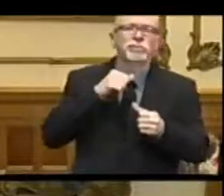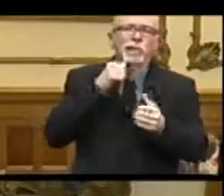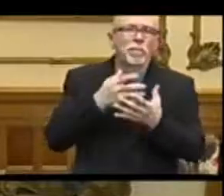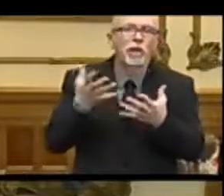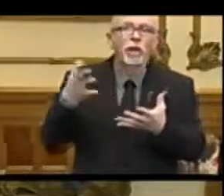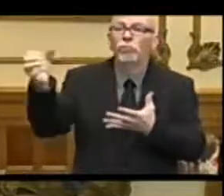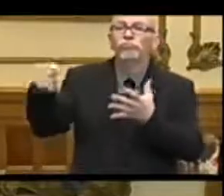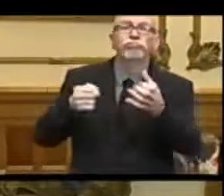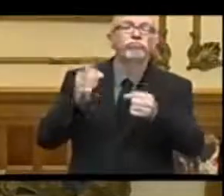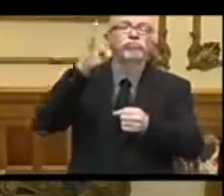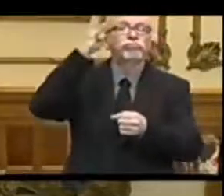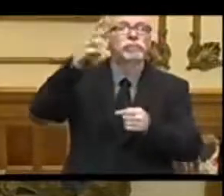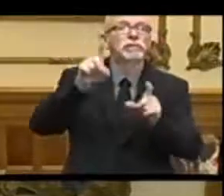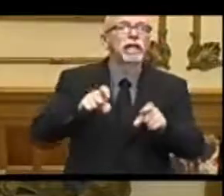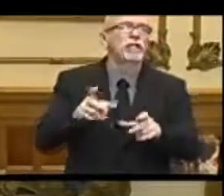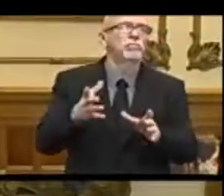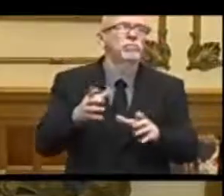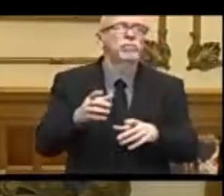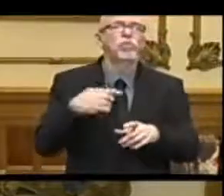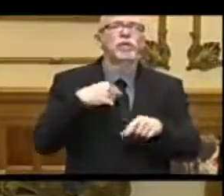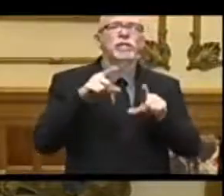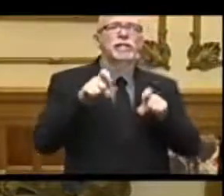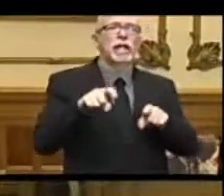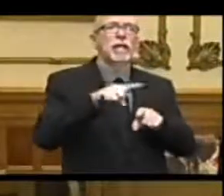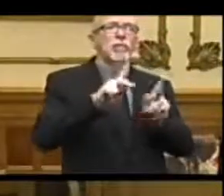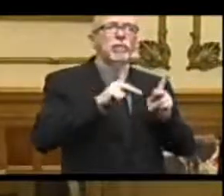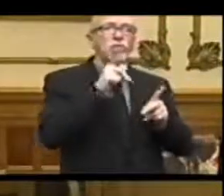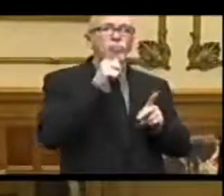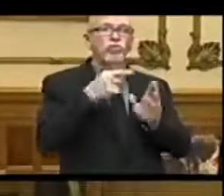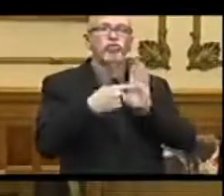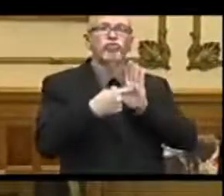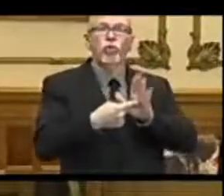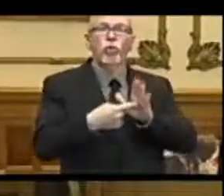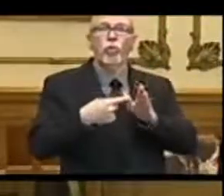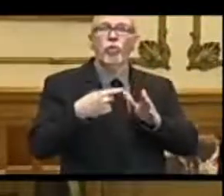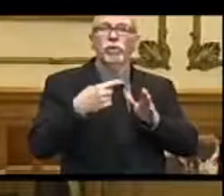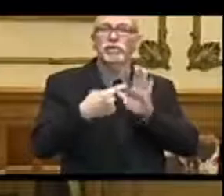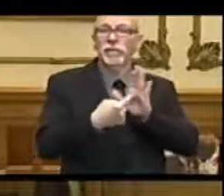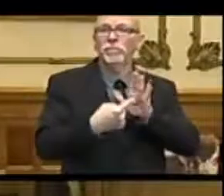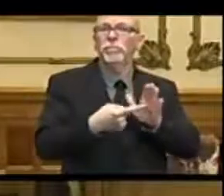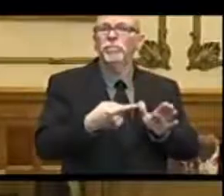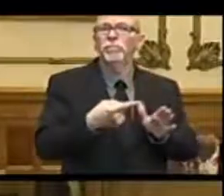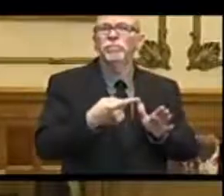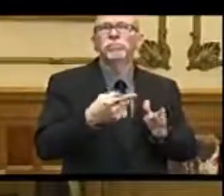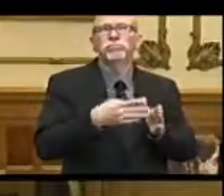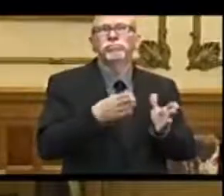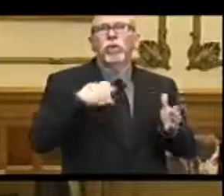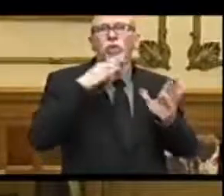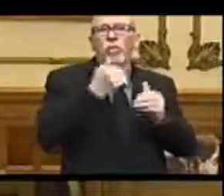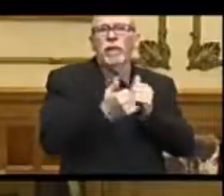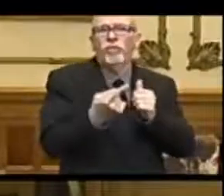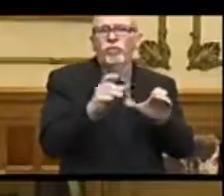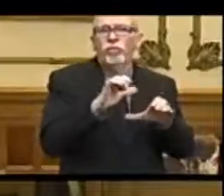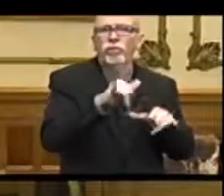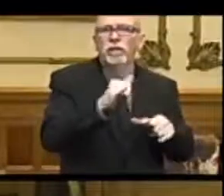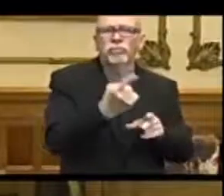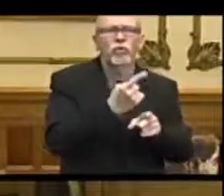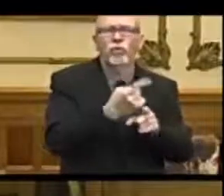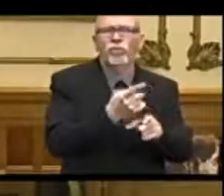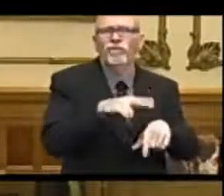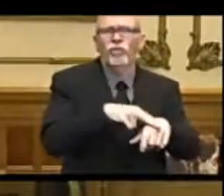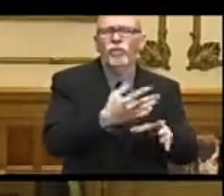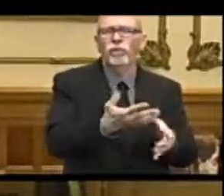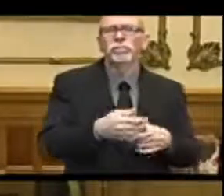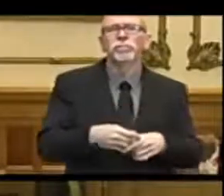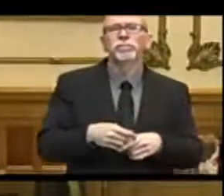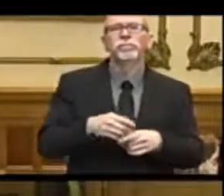that testing yet. Testing symptomatic individuals is wide open right now. I hope everybody's doing that. I think that's totally appropriate. As